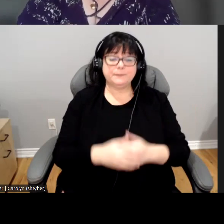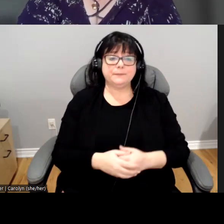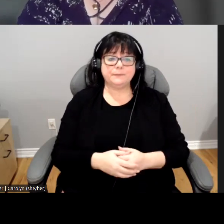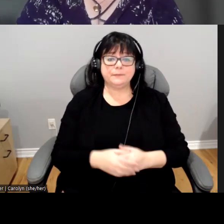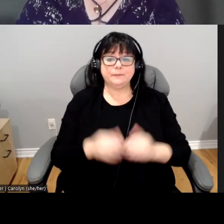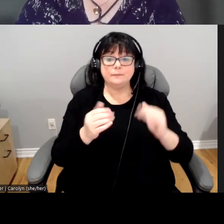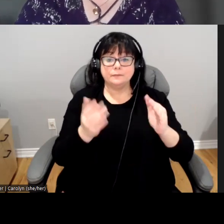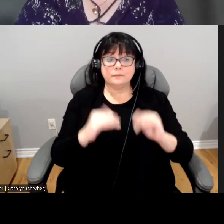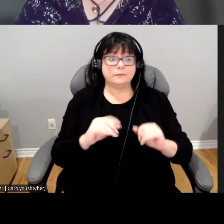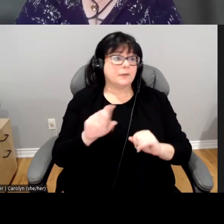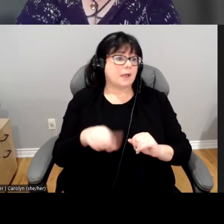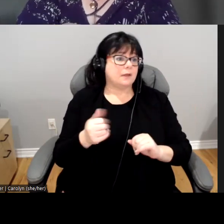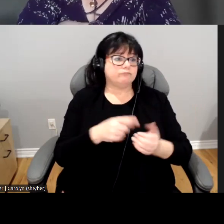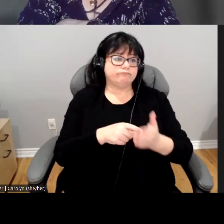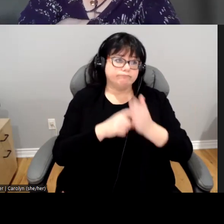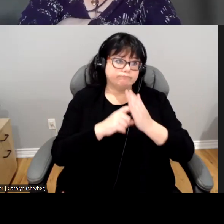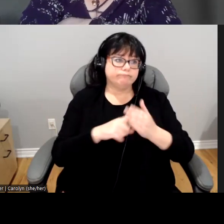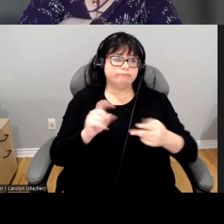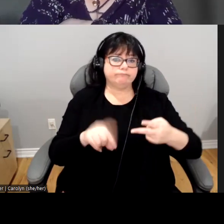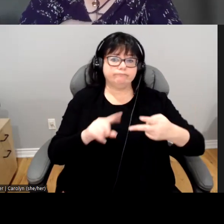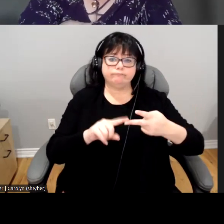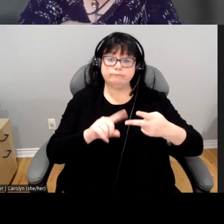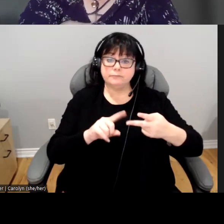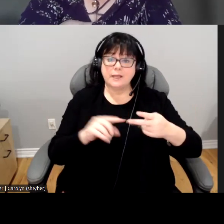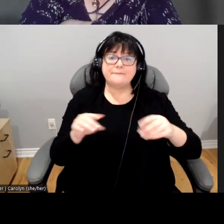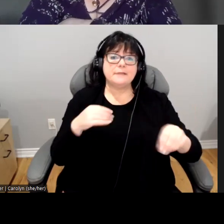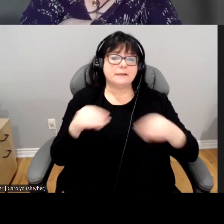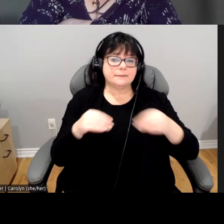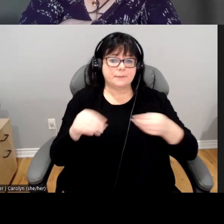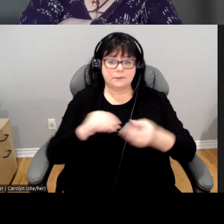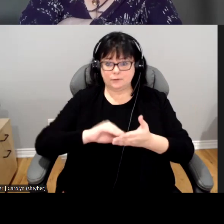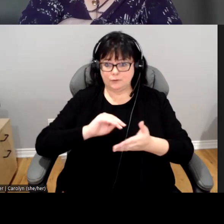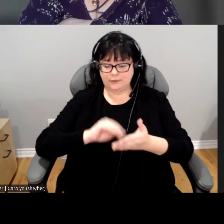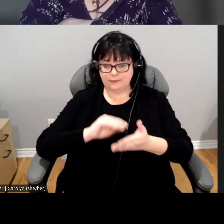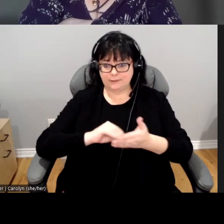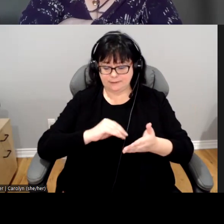learning. So online or in the evenings, most ES clients